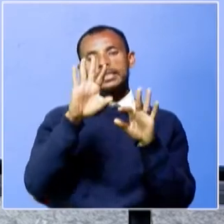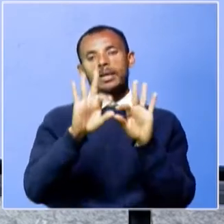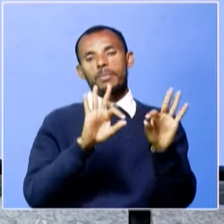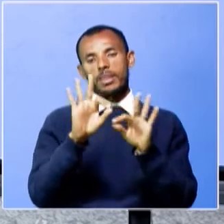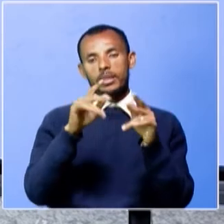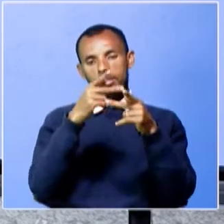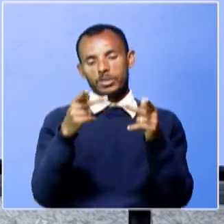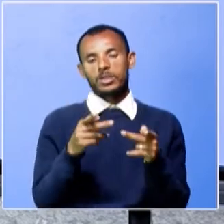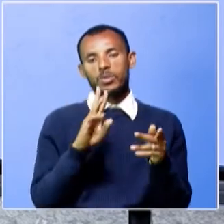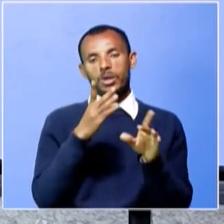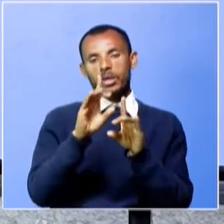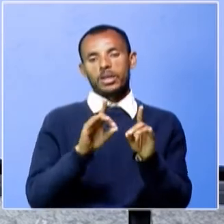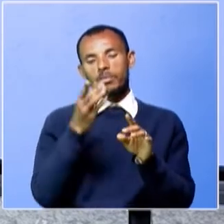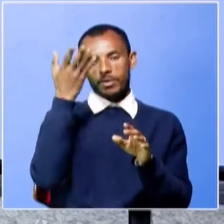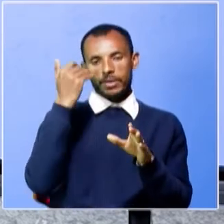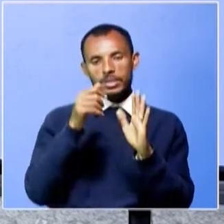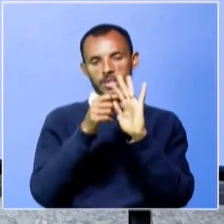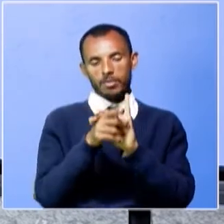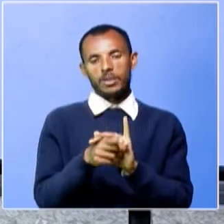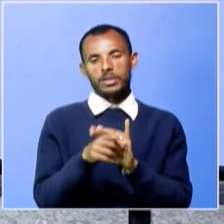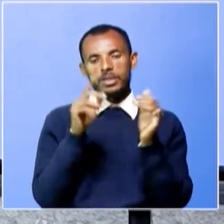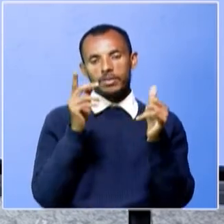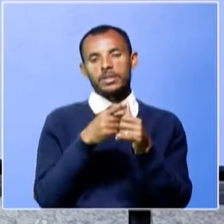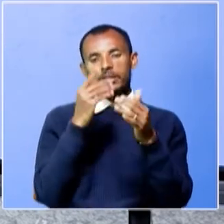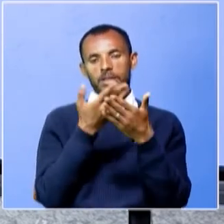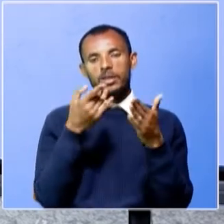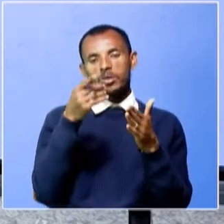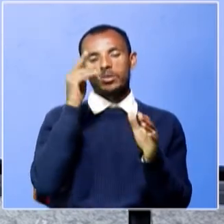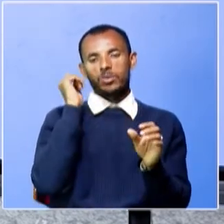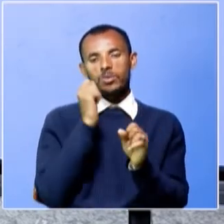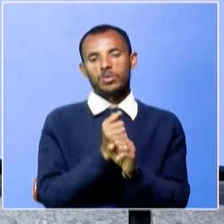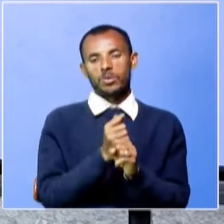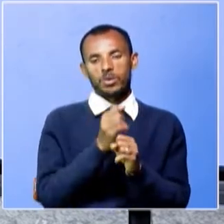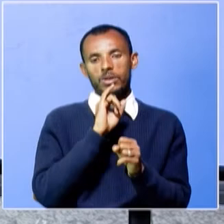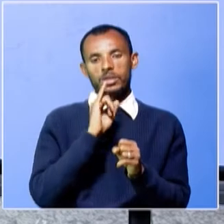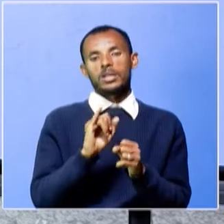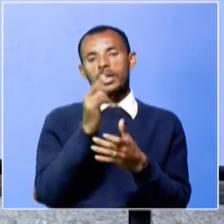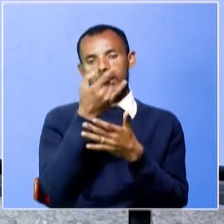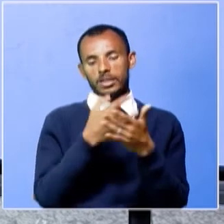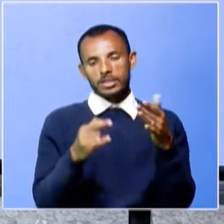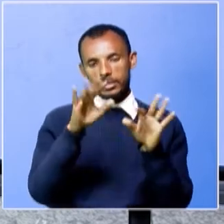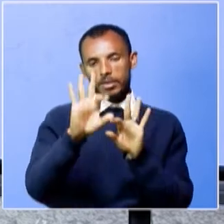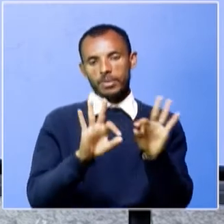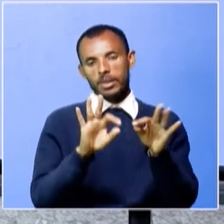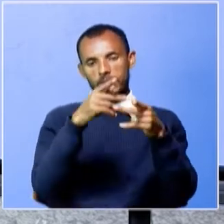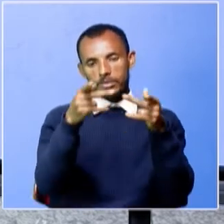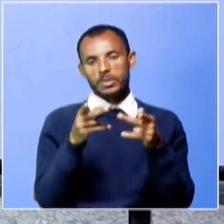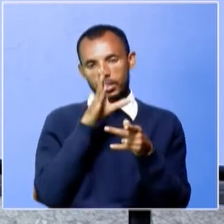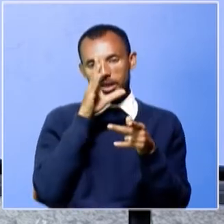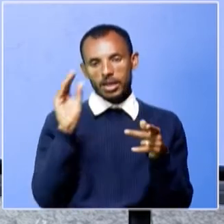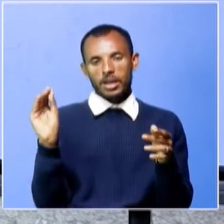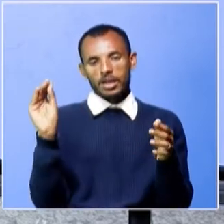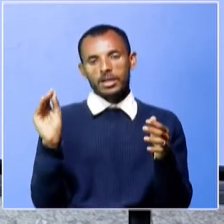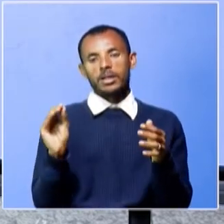Okay, as we did in the previous example, the first thing that you need to do is you need to list out the sample space and